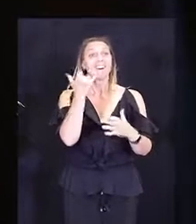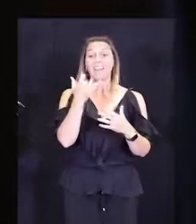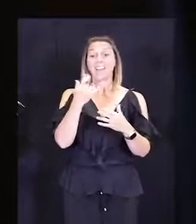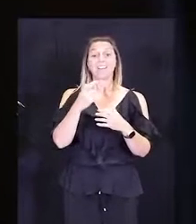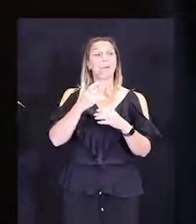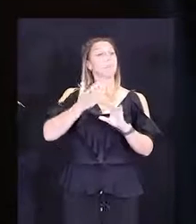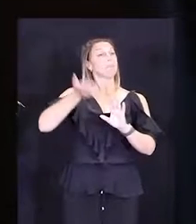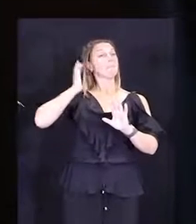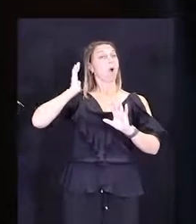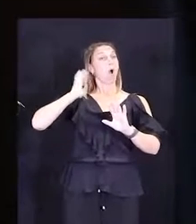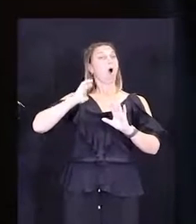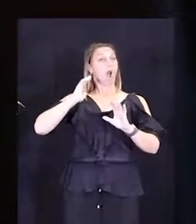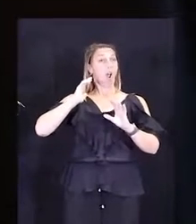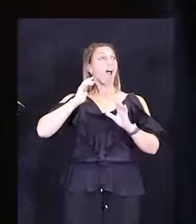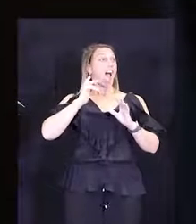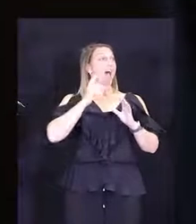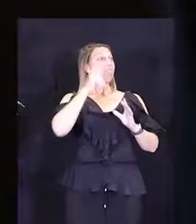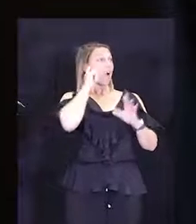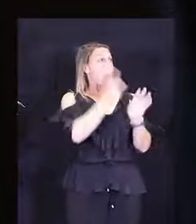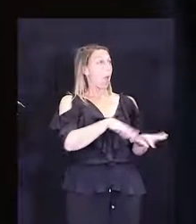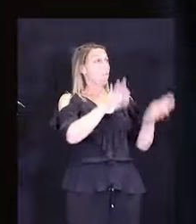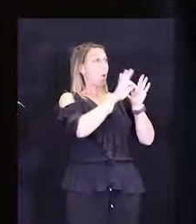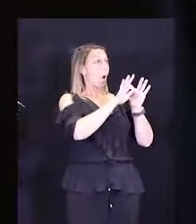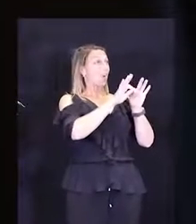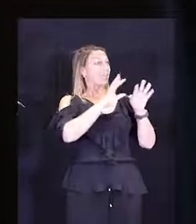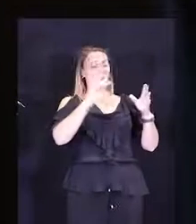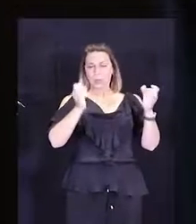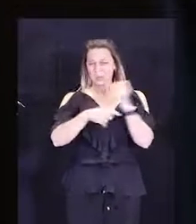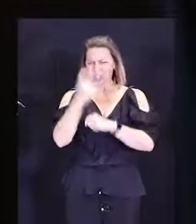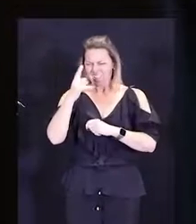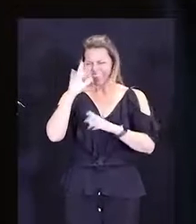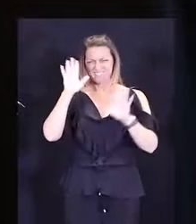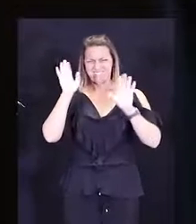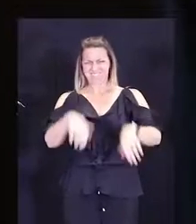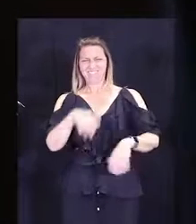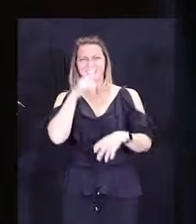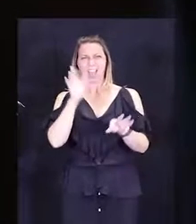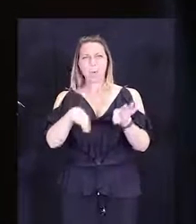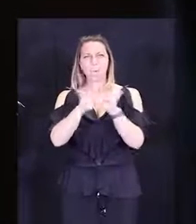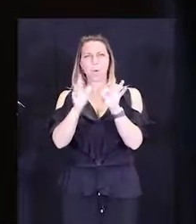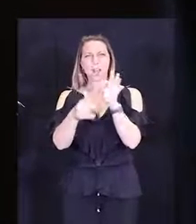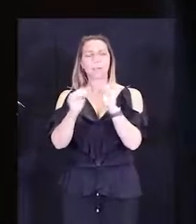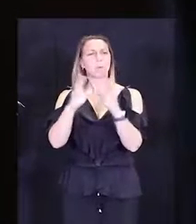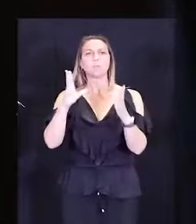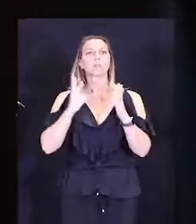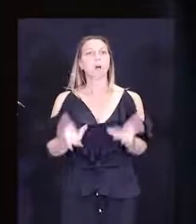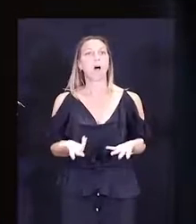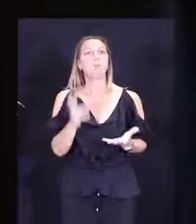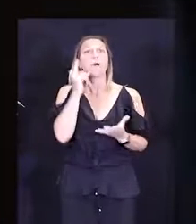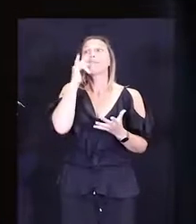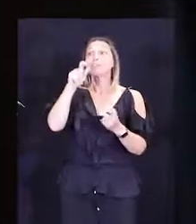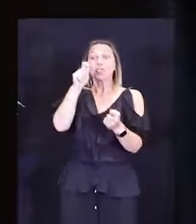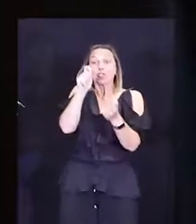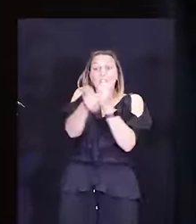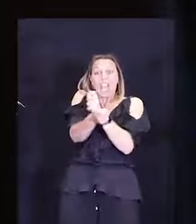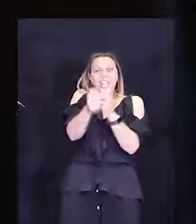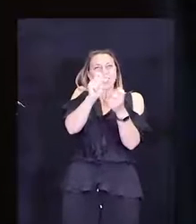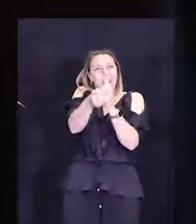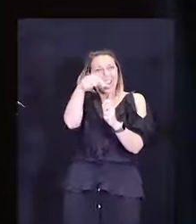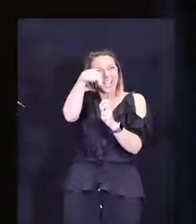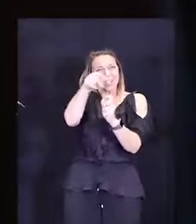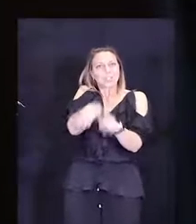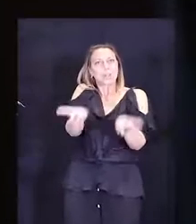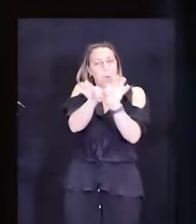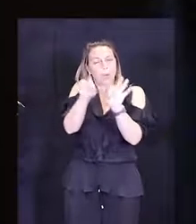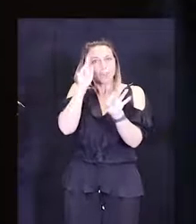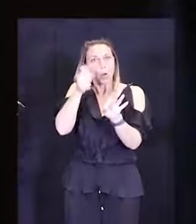if what we valued yesterday is entirely different than today. After all, change is the key to